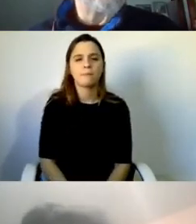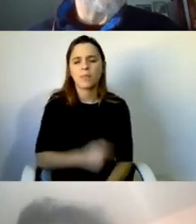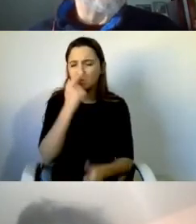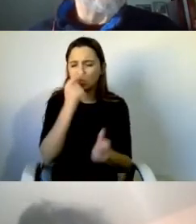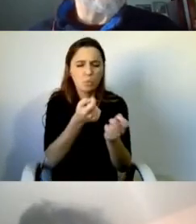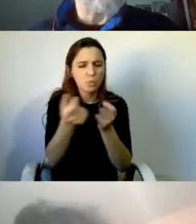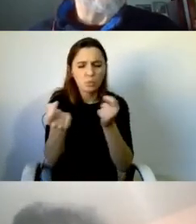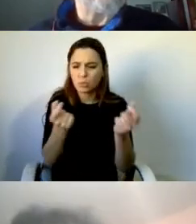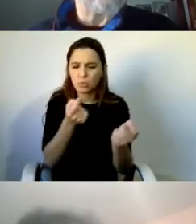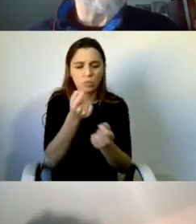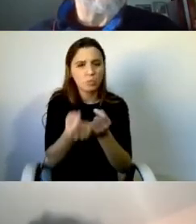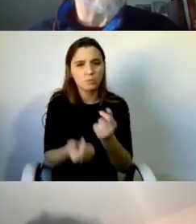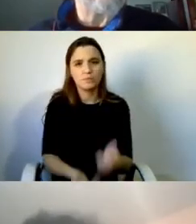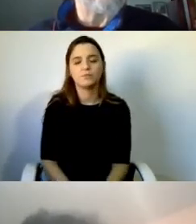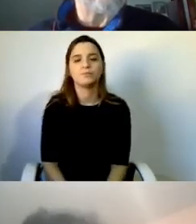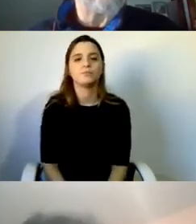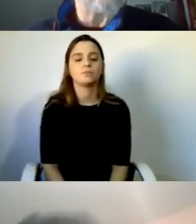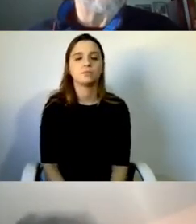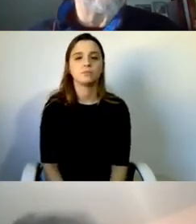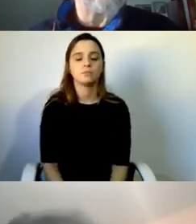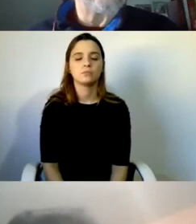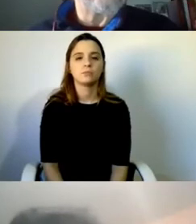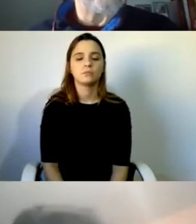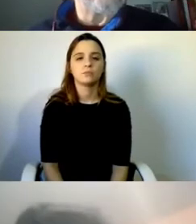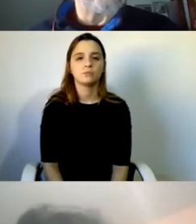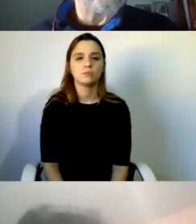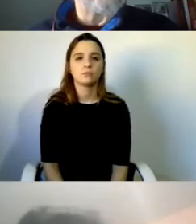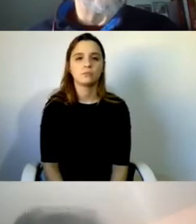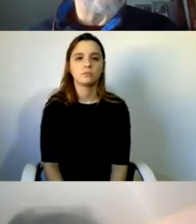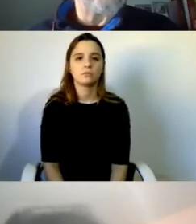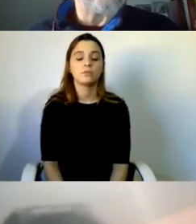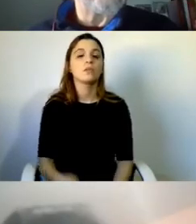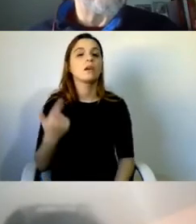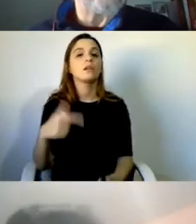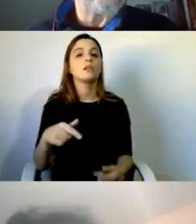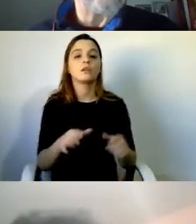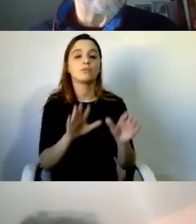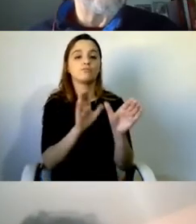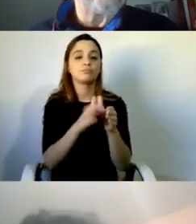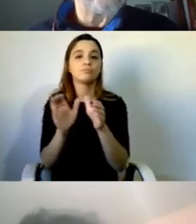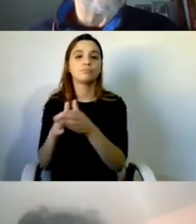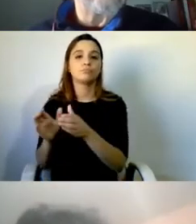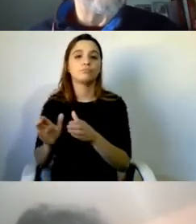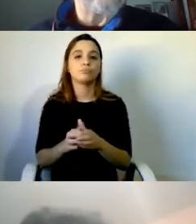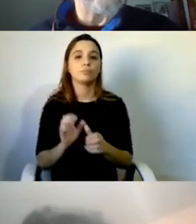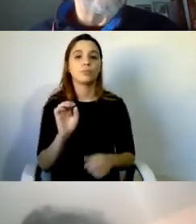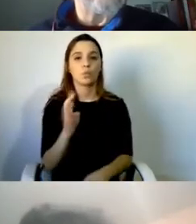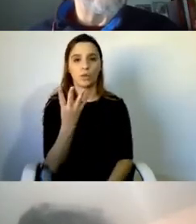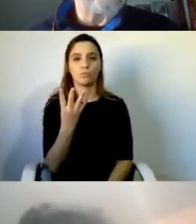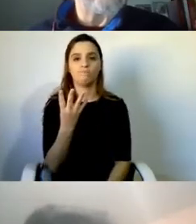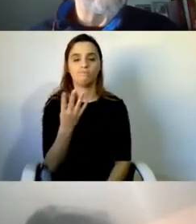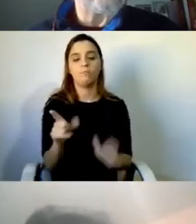There have been four categories of beneficiaries established by law, which is